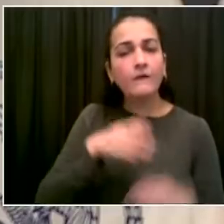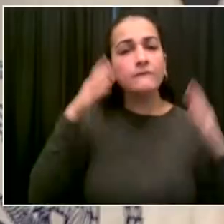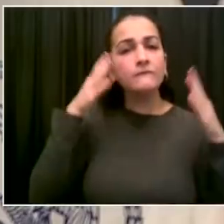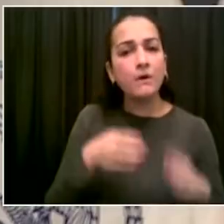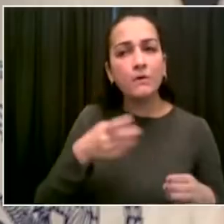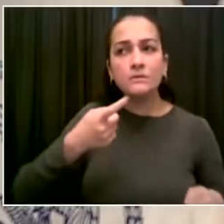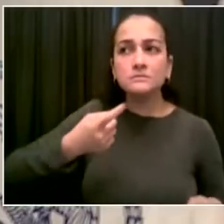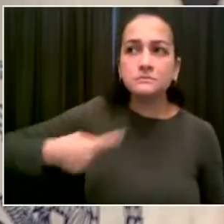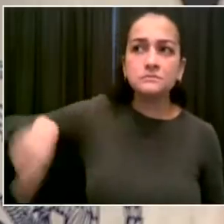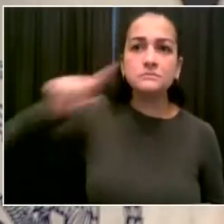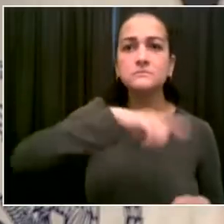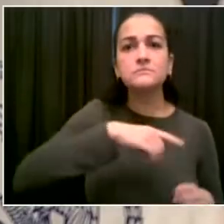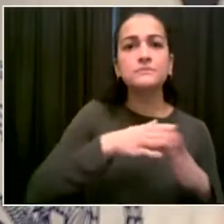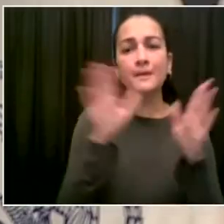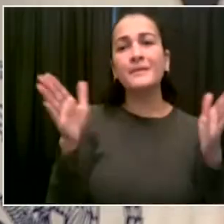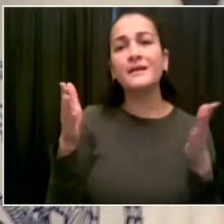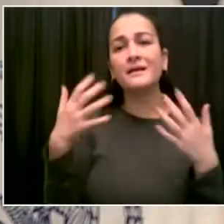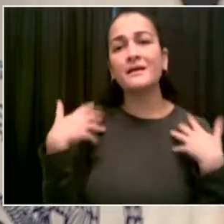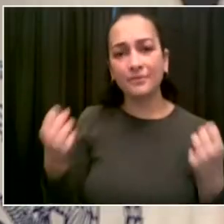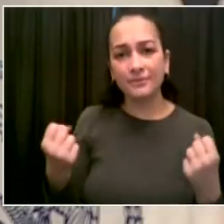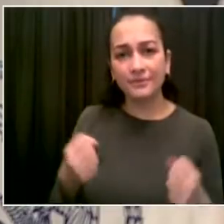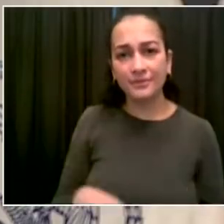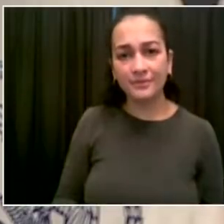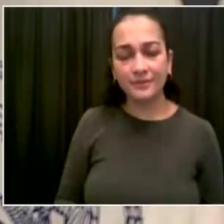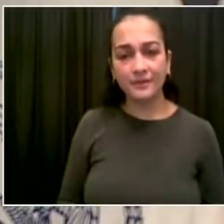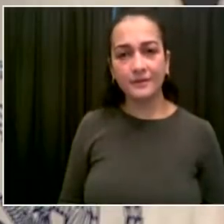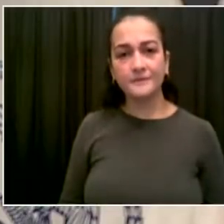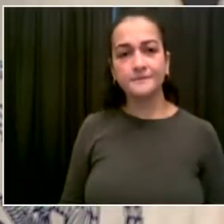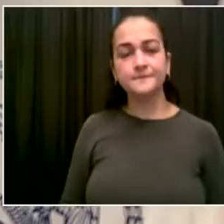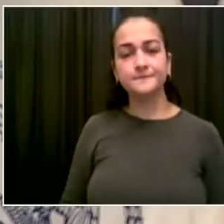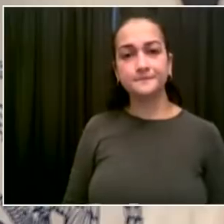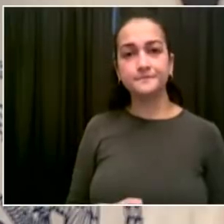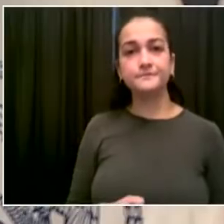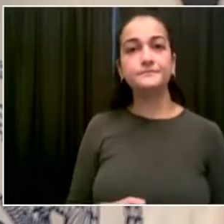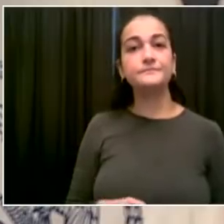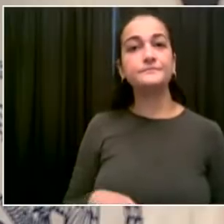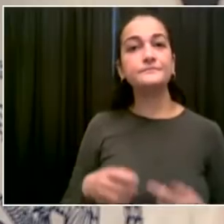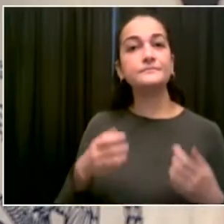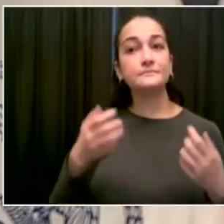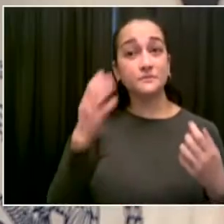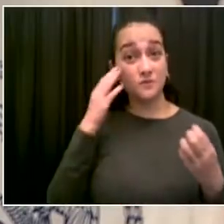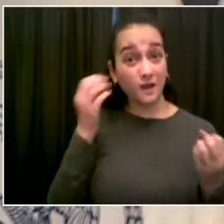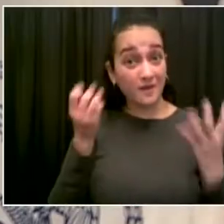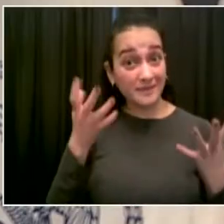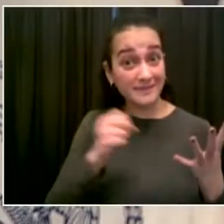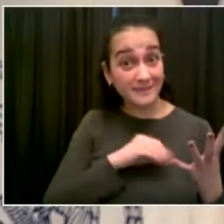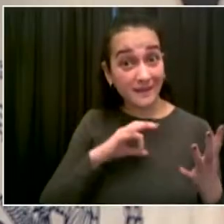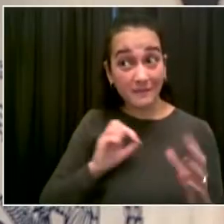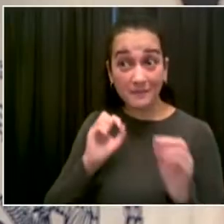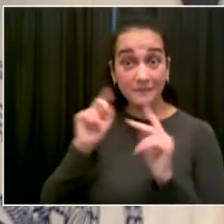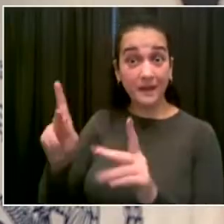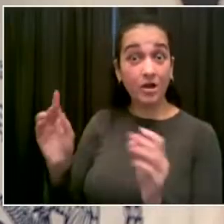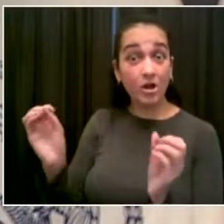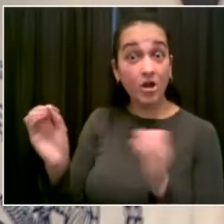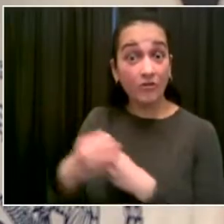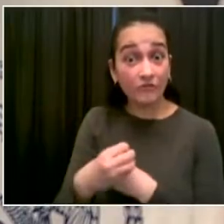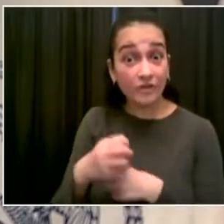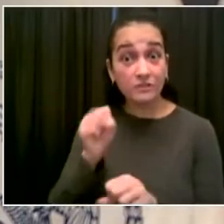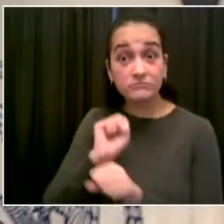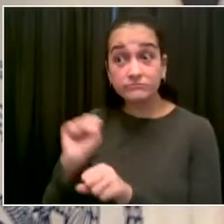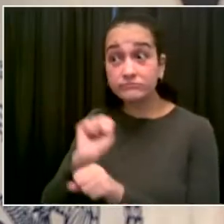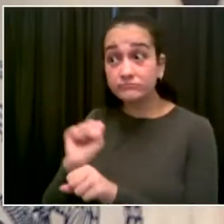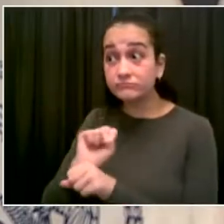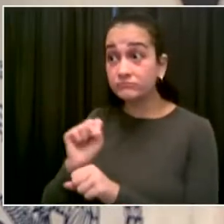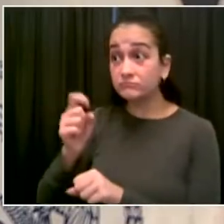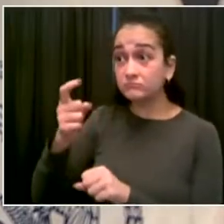We're talking here about folks who came back to the office, many of whom were working remote. Well, again, I respect everyone's contribution, but we needed people to come back to do the